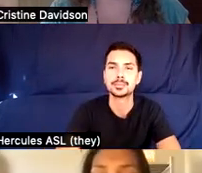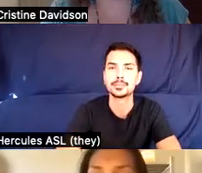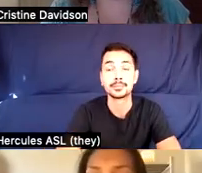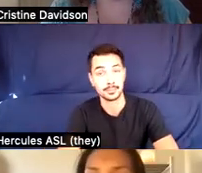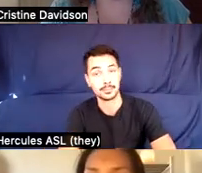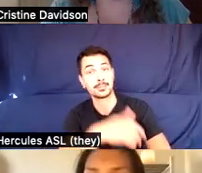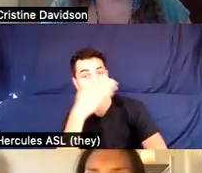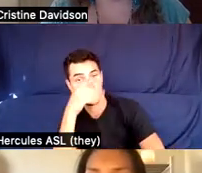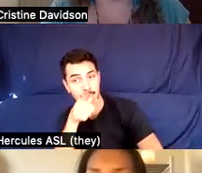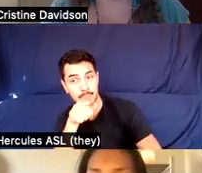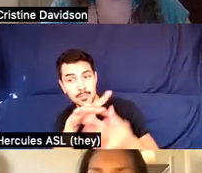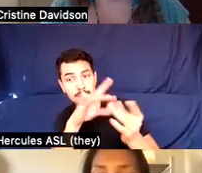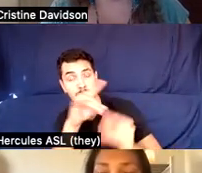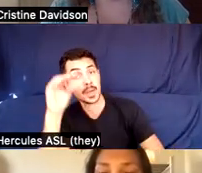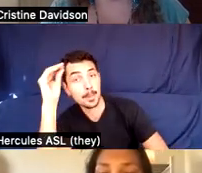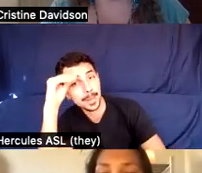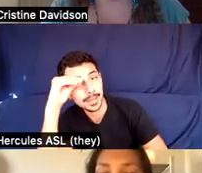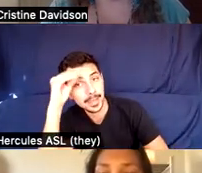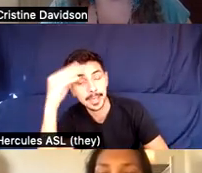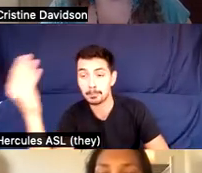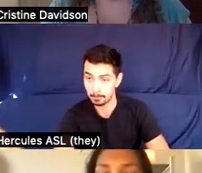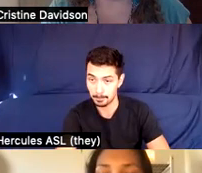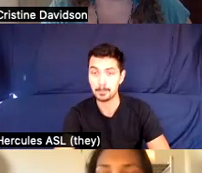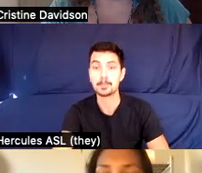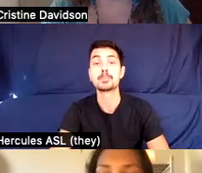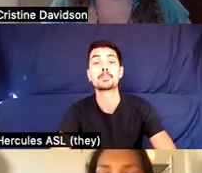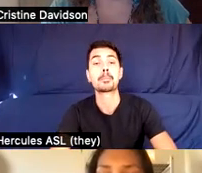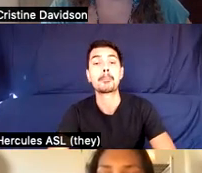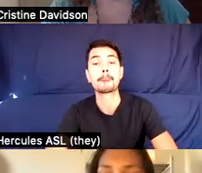you. Hi.